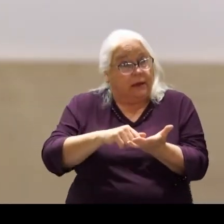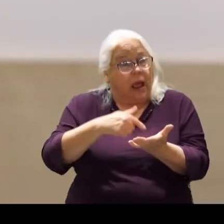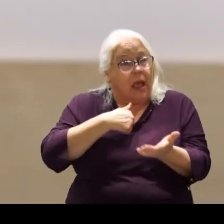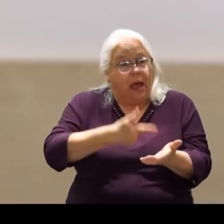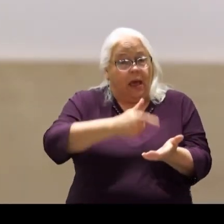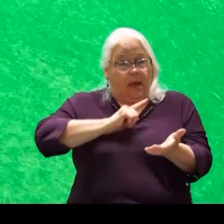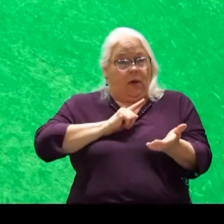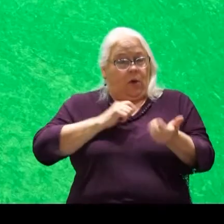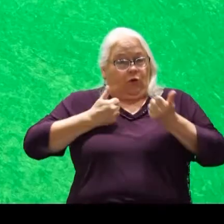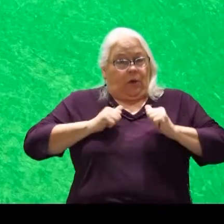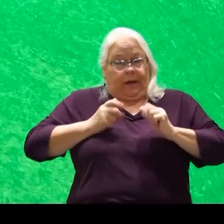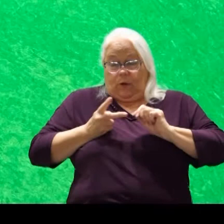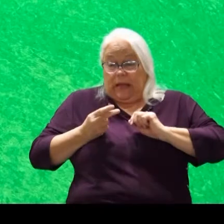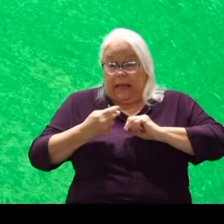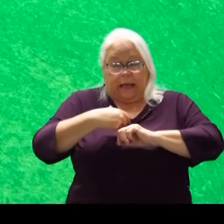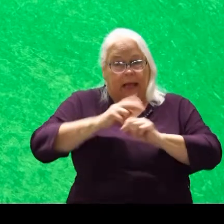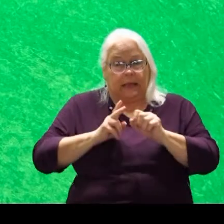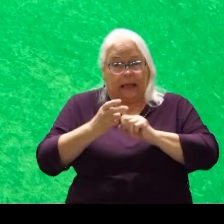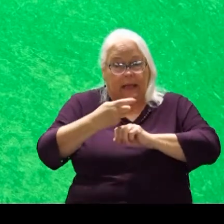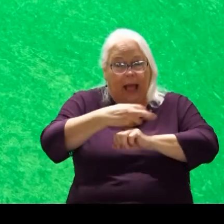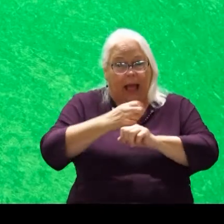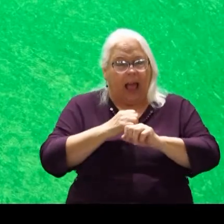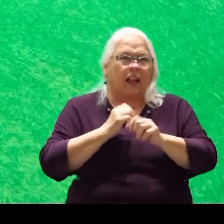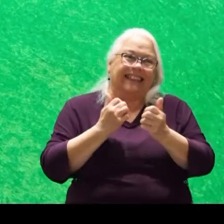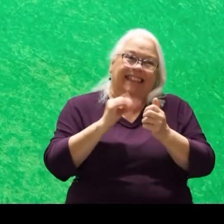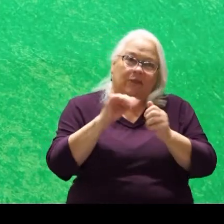will be. And then I try to cut out